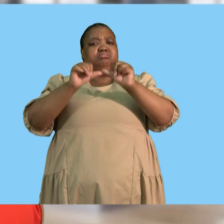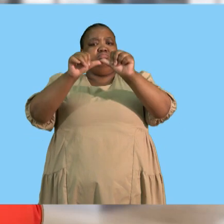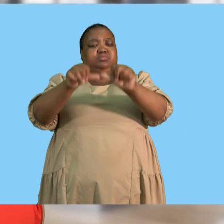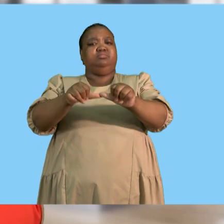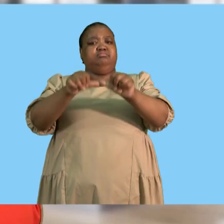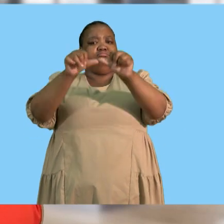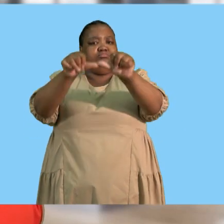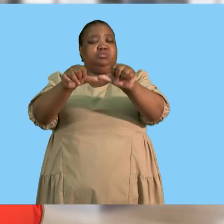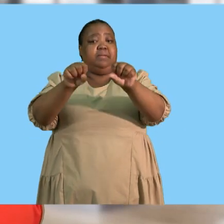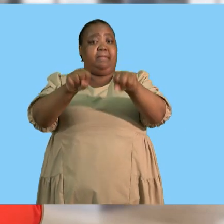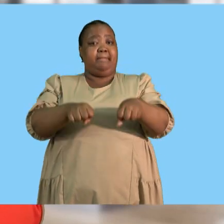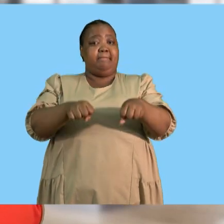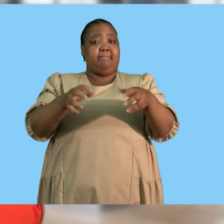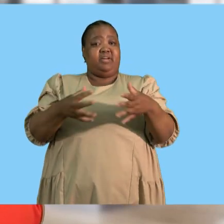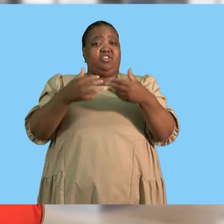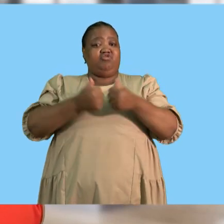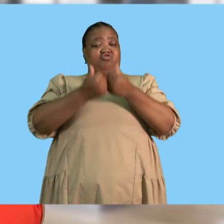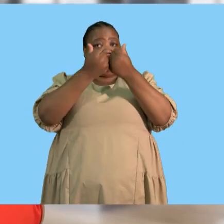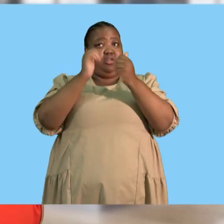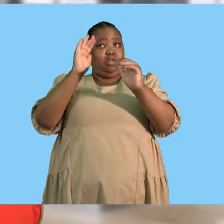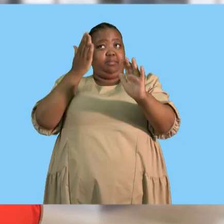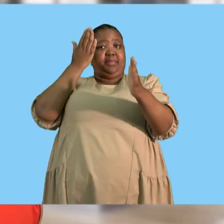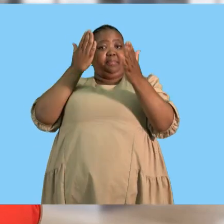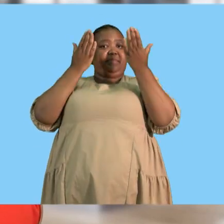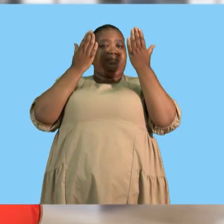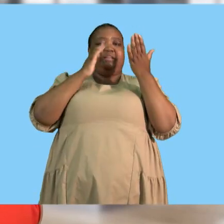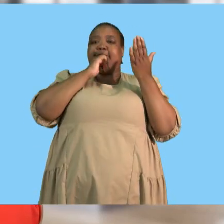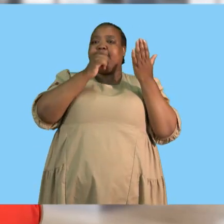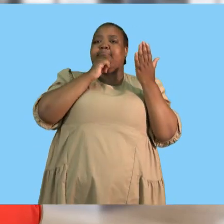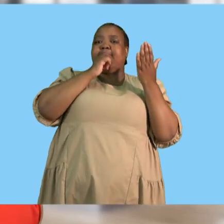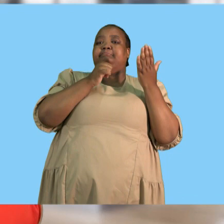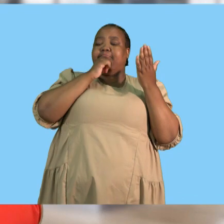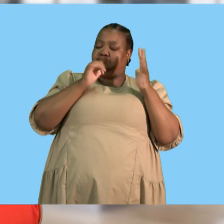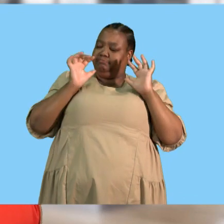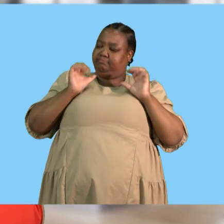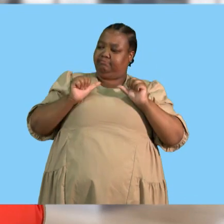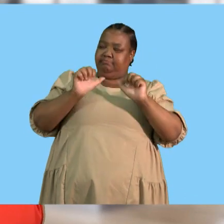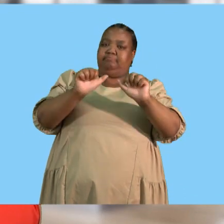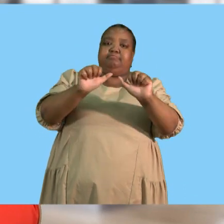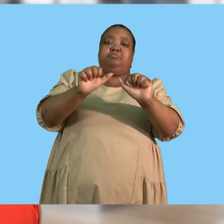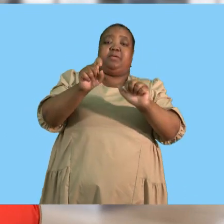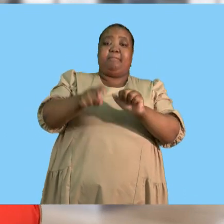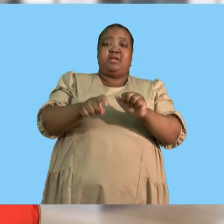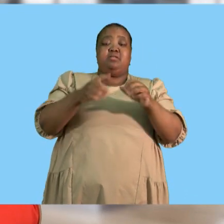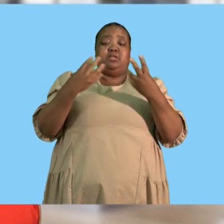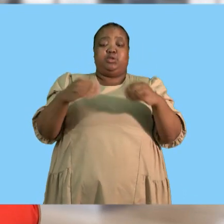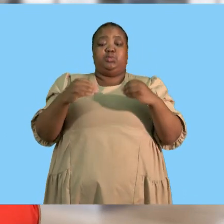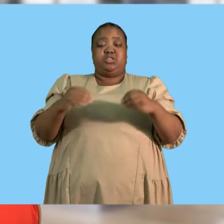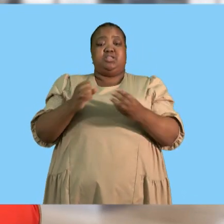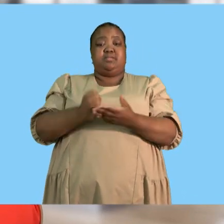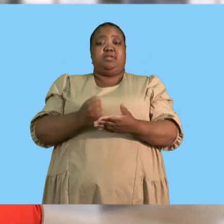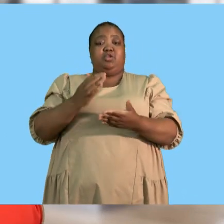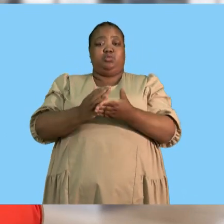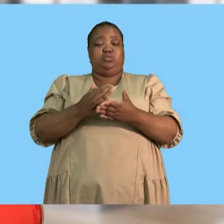to continue to exist despite all the challenges that they come across with, and they must make sure that